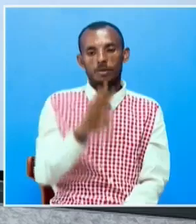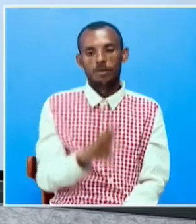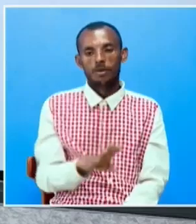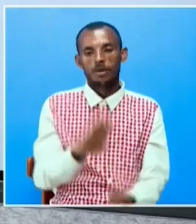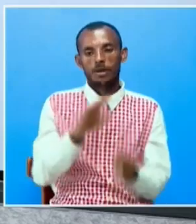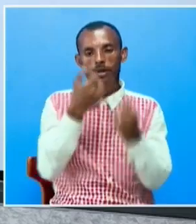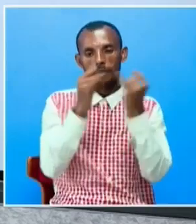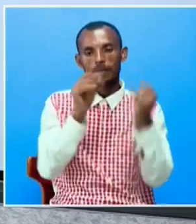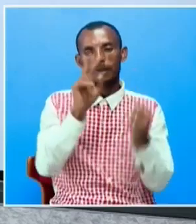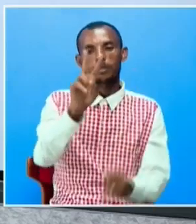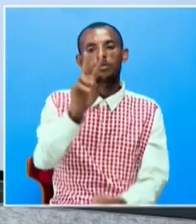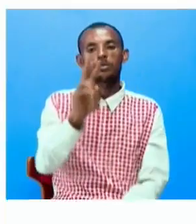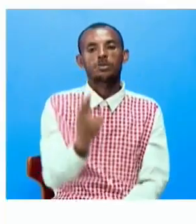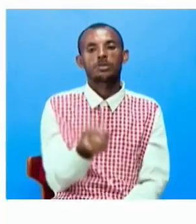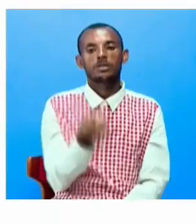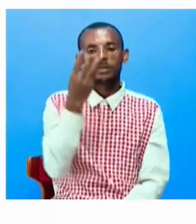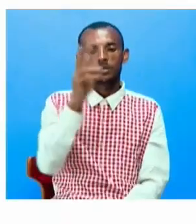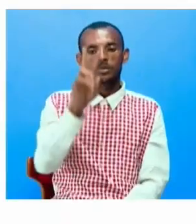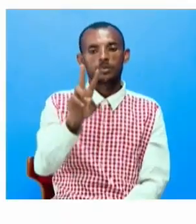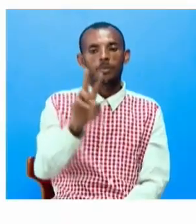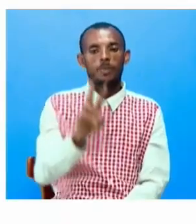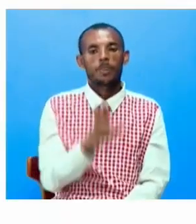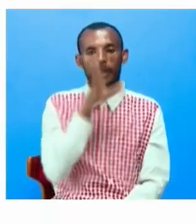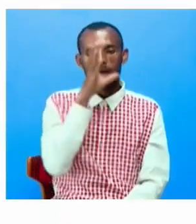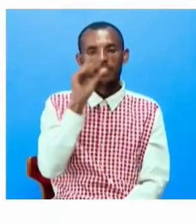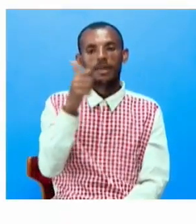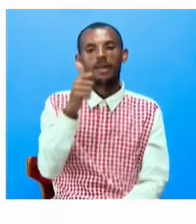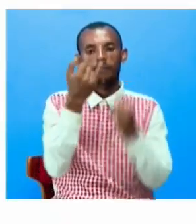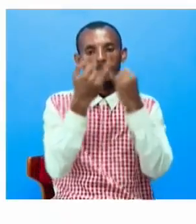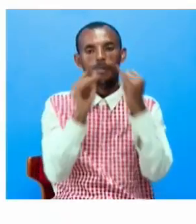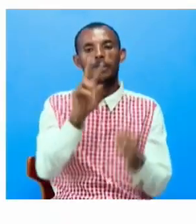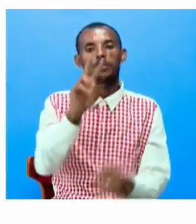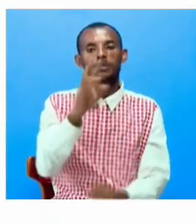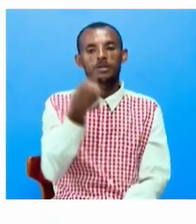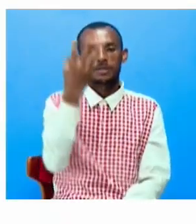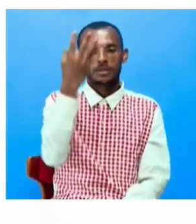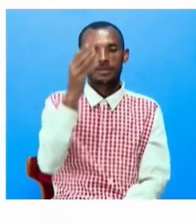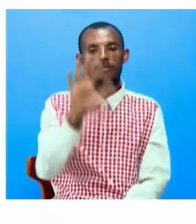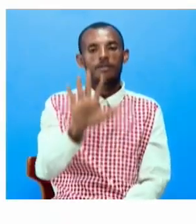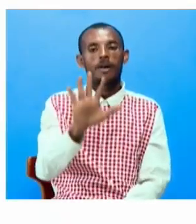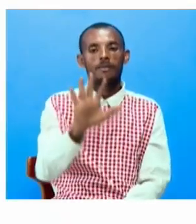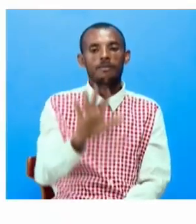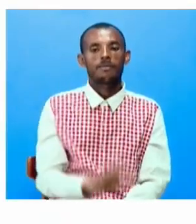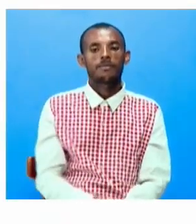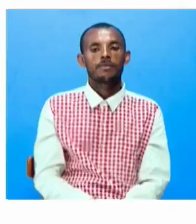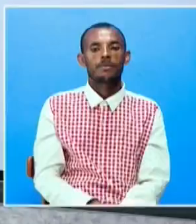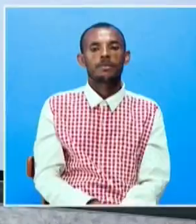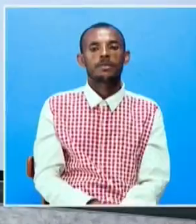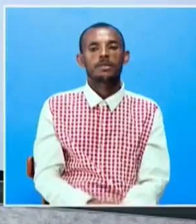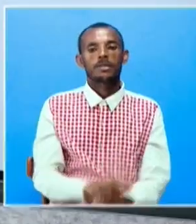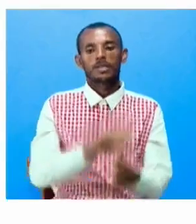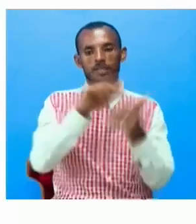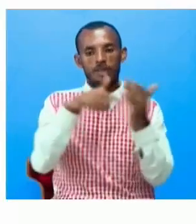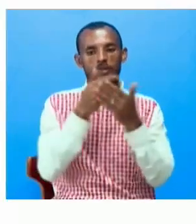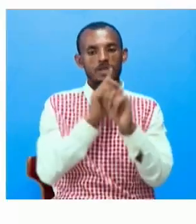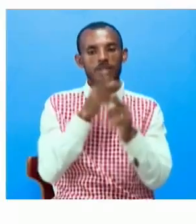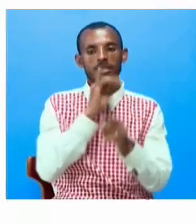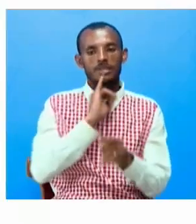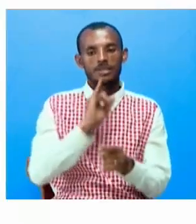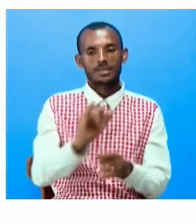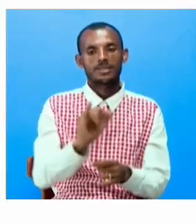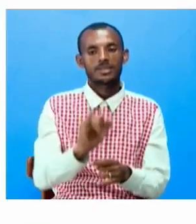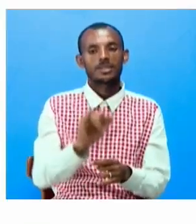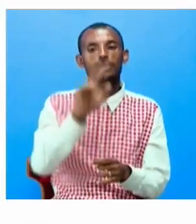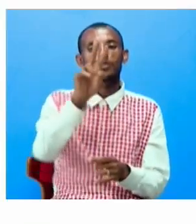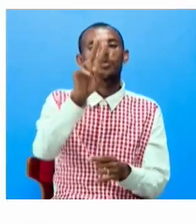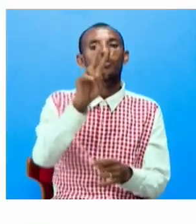So 4 divided by 2 is 2. And 10 divided by 2 is 5. Therefore, the final answer will